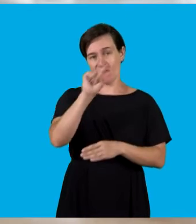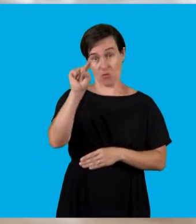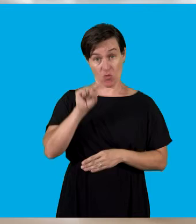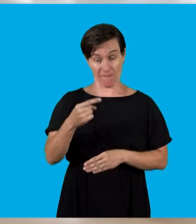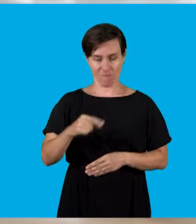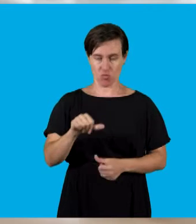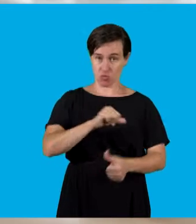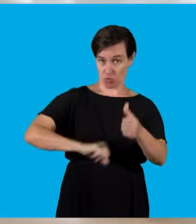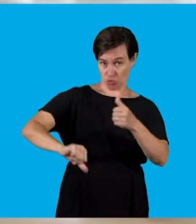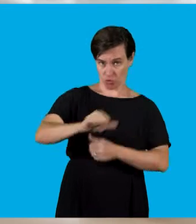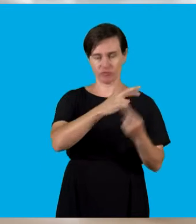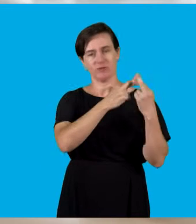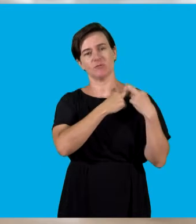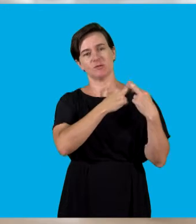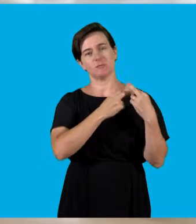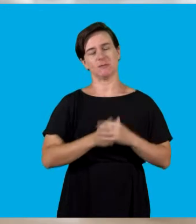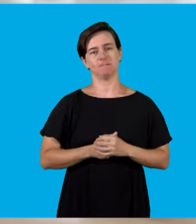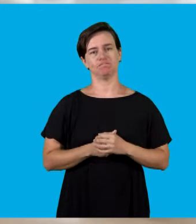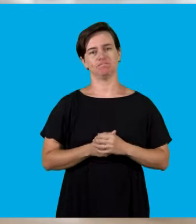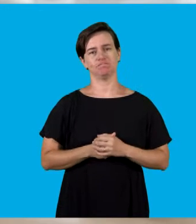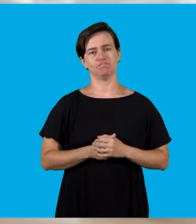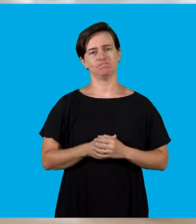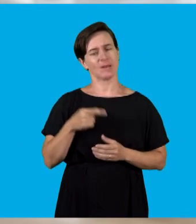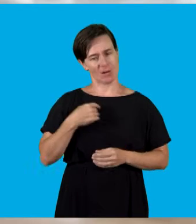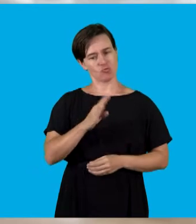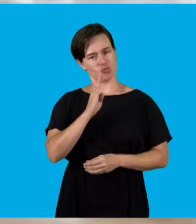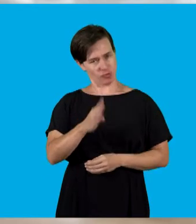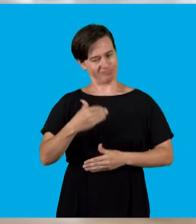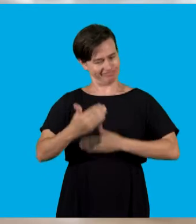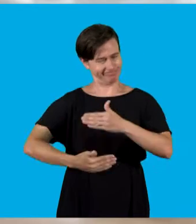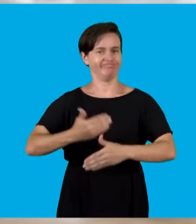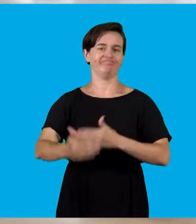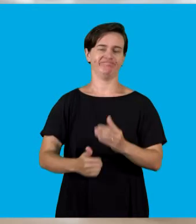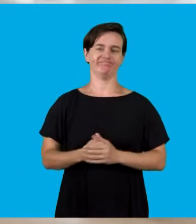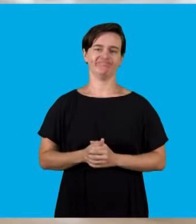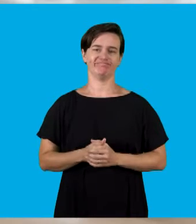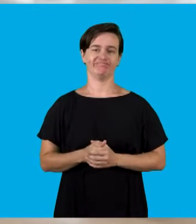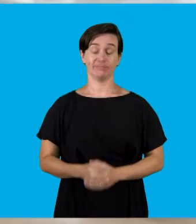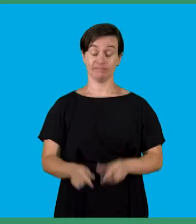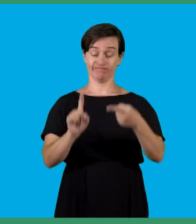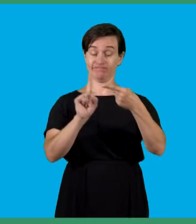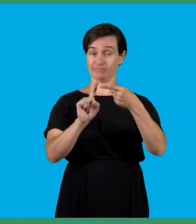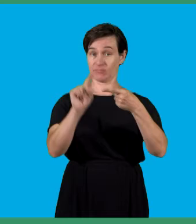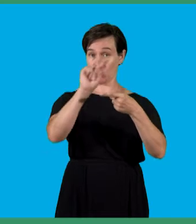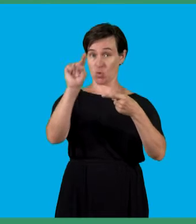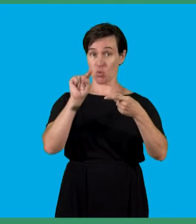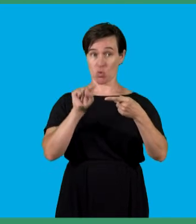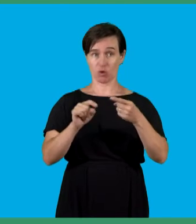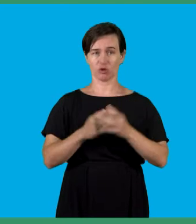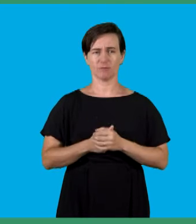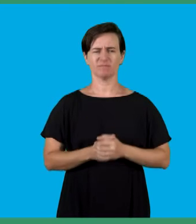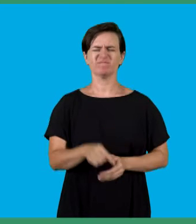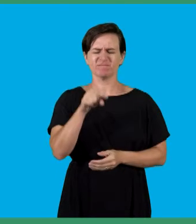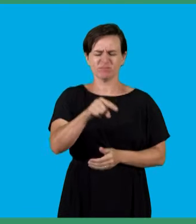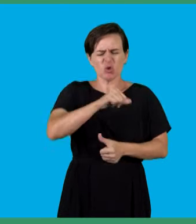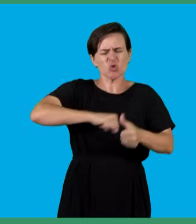for social responsibility. Without wasting your time, let us just go straight to the practice questions. The first question says,